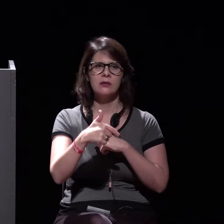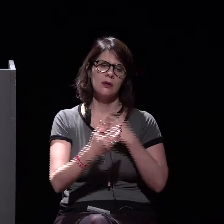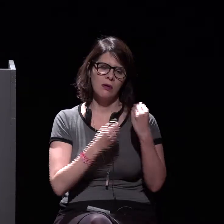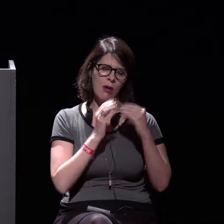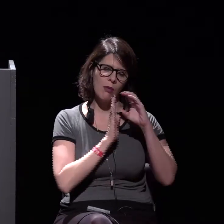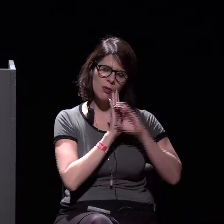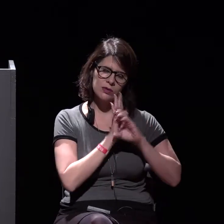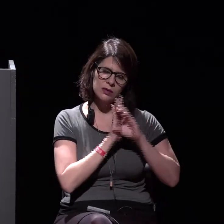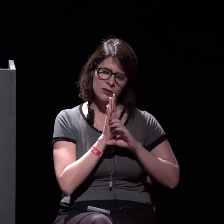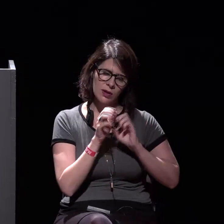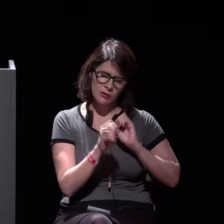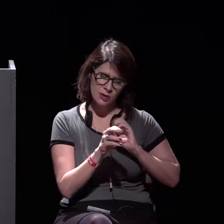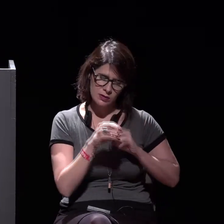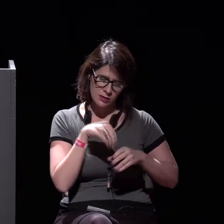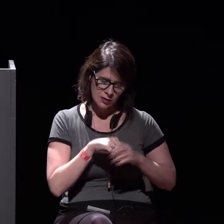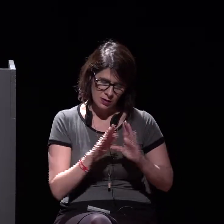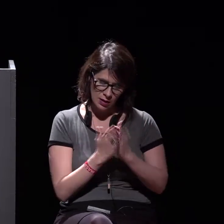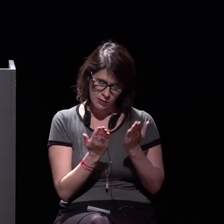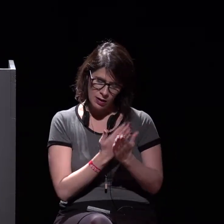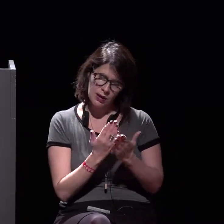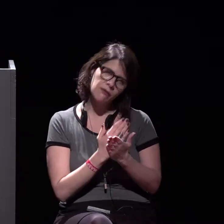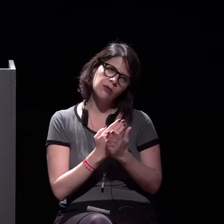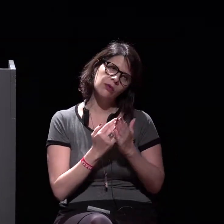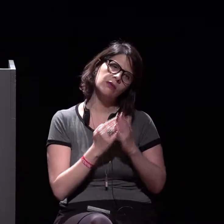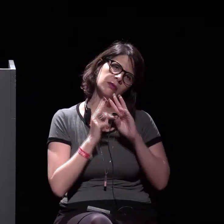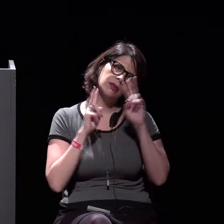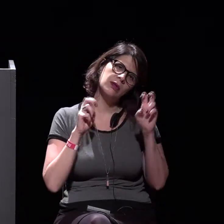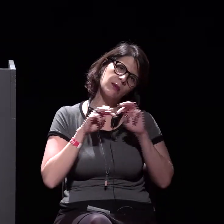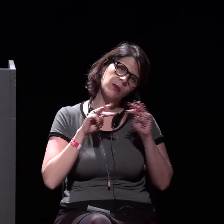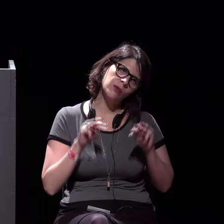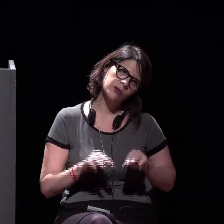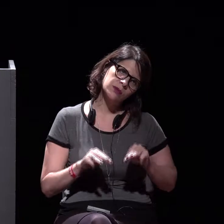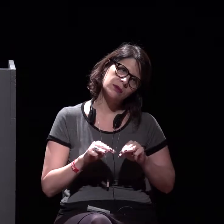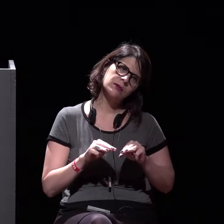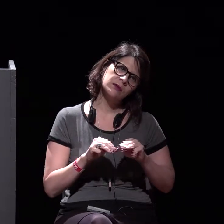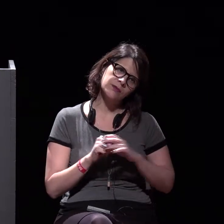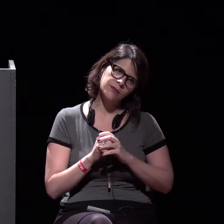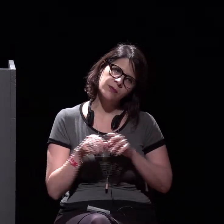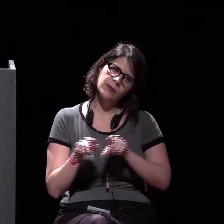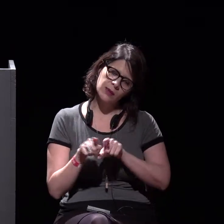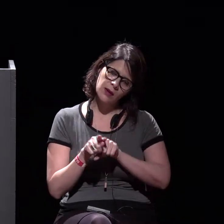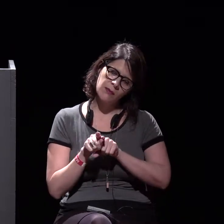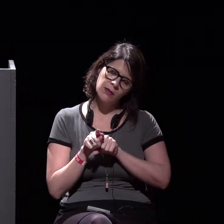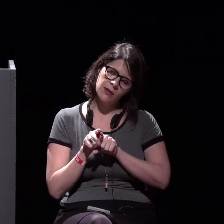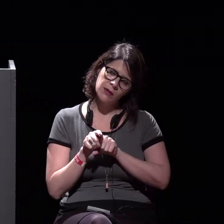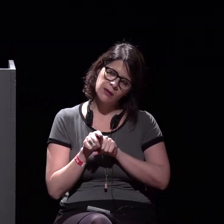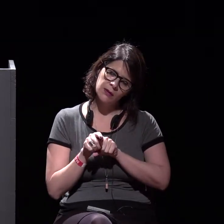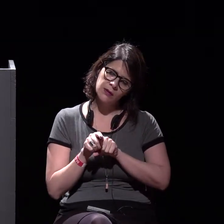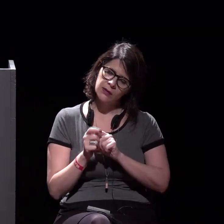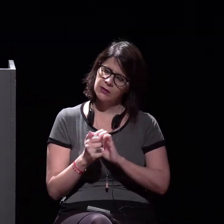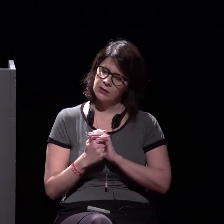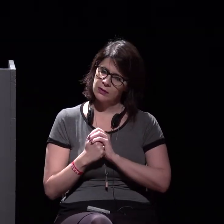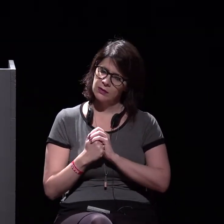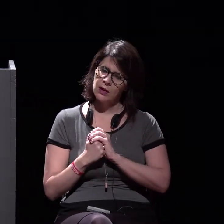Education no livro The Constituent Museum, and El Arte de la Instituição en